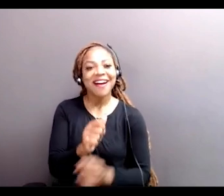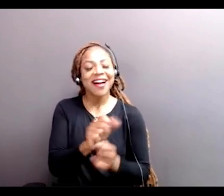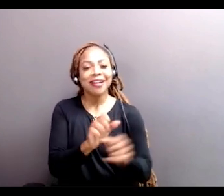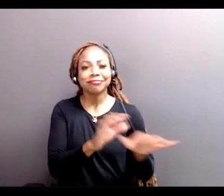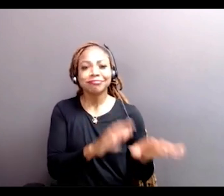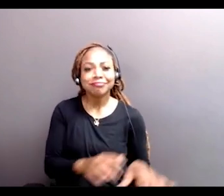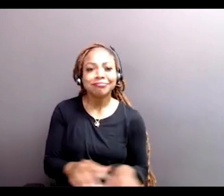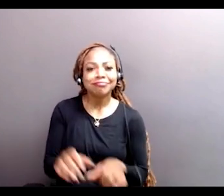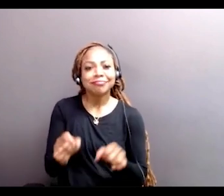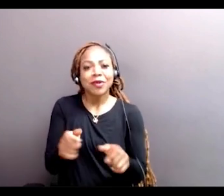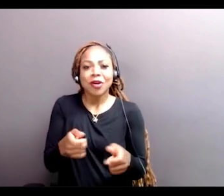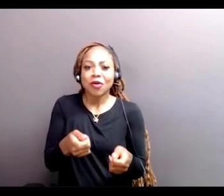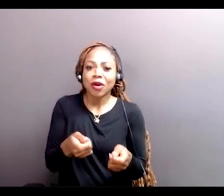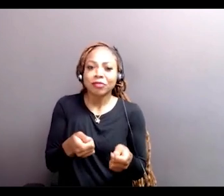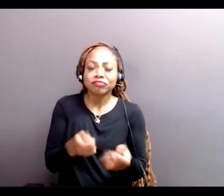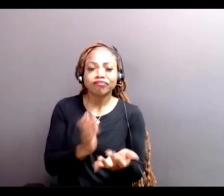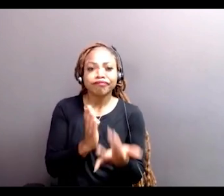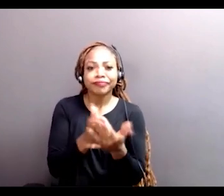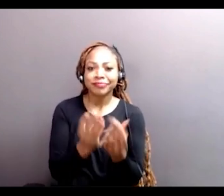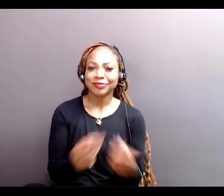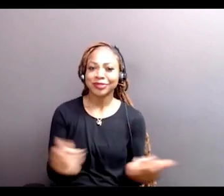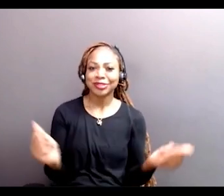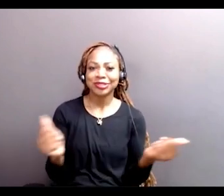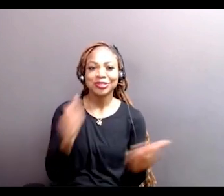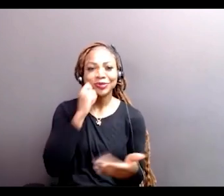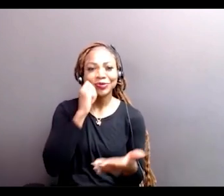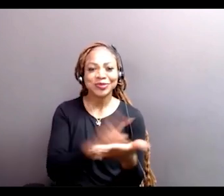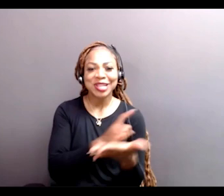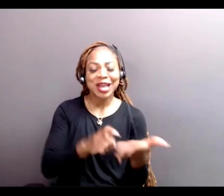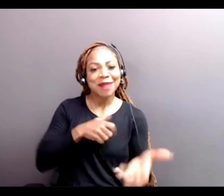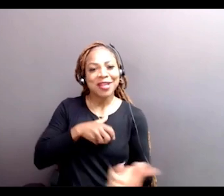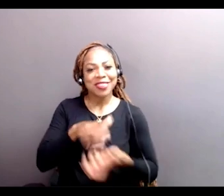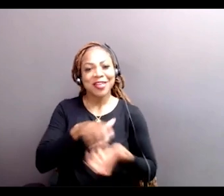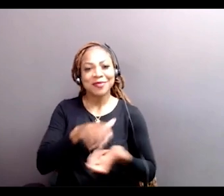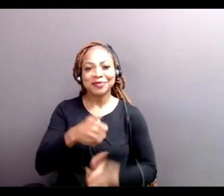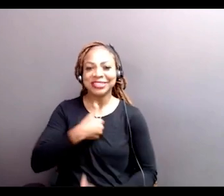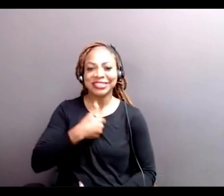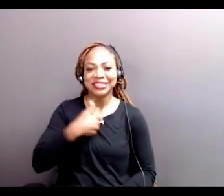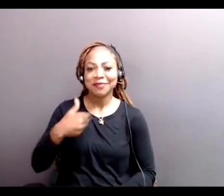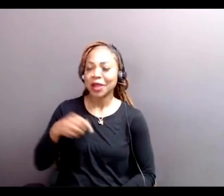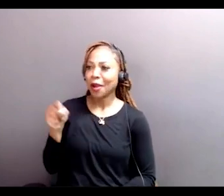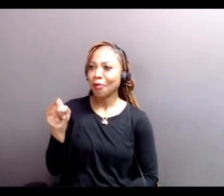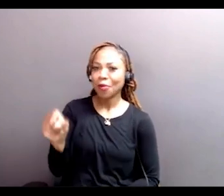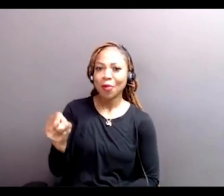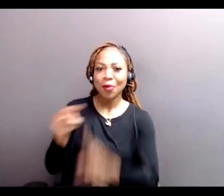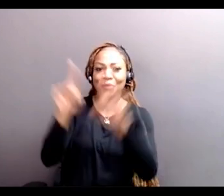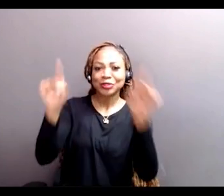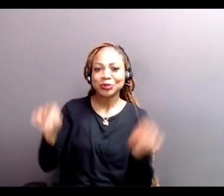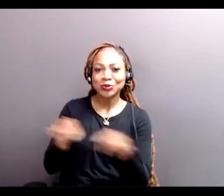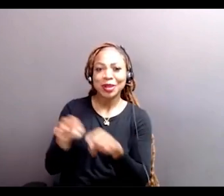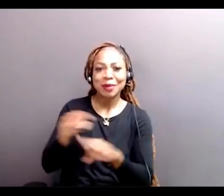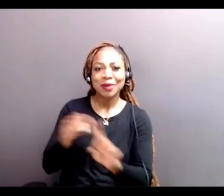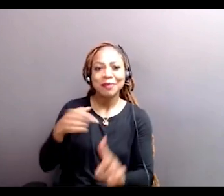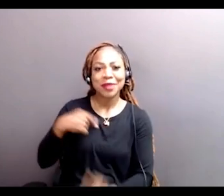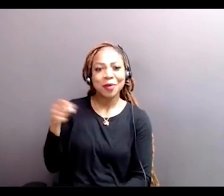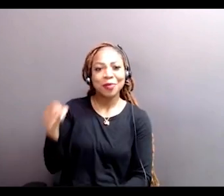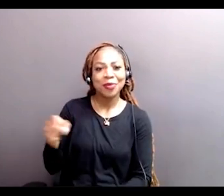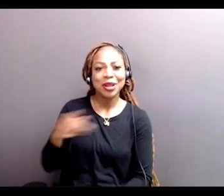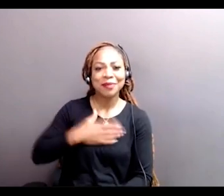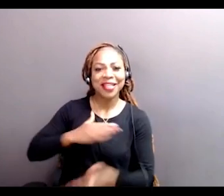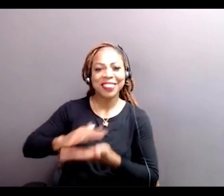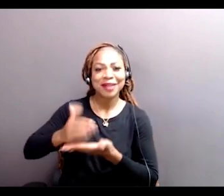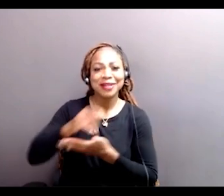with the racism in the room. I'm laughing at myself because I'm pointing at the screen, but I'm pointing at my laptop. You can't see me do